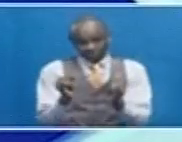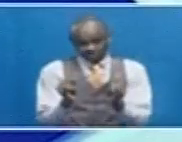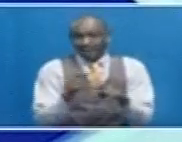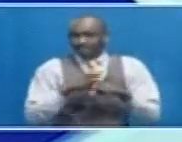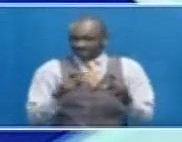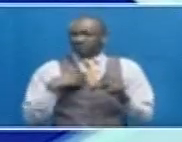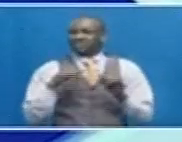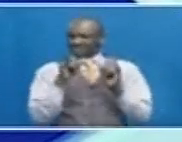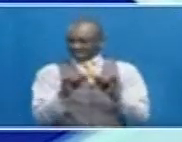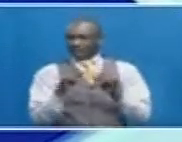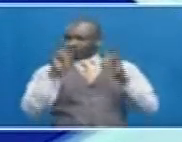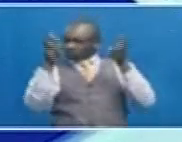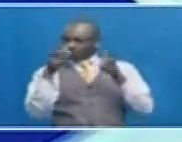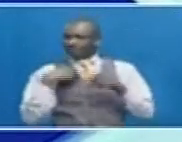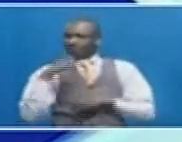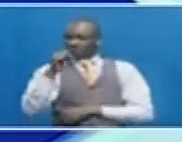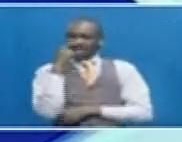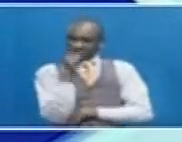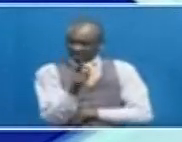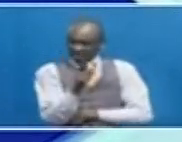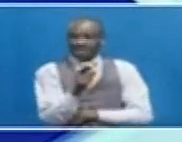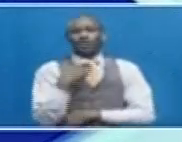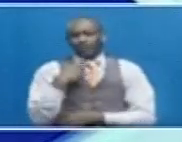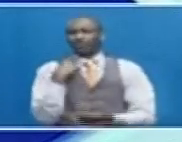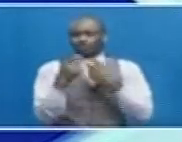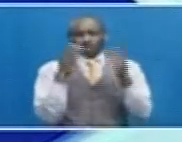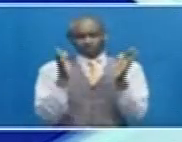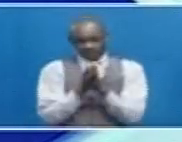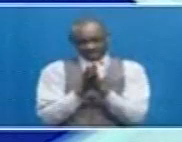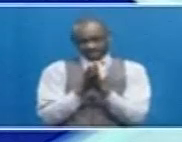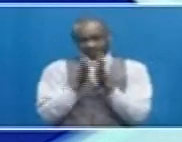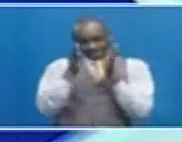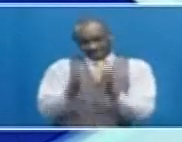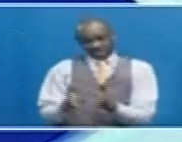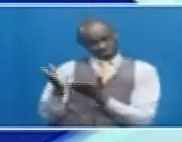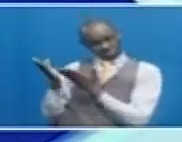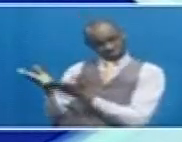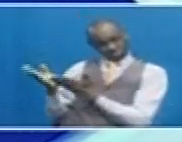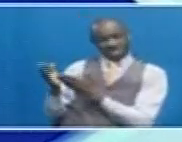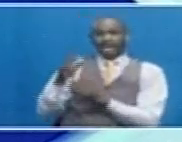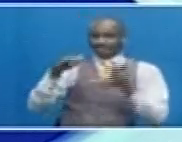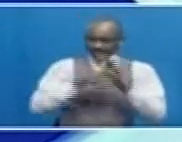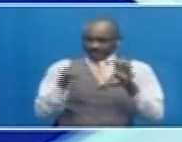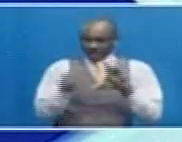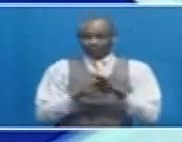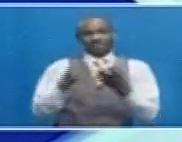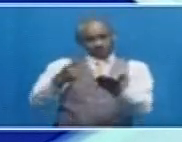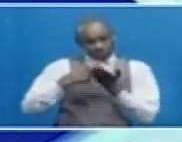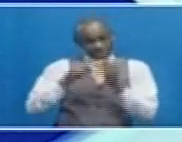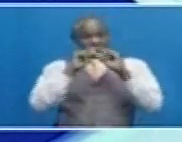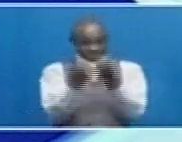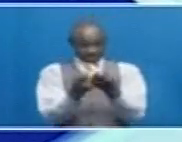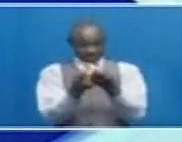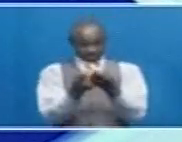Britain, but we want to stay on the matter of South Sudan for a moment and speak to Stephen Par Kuol, who is a member of the negotiating team,